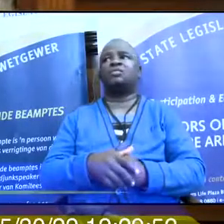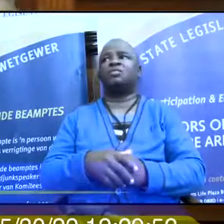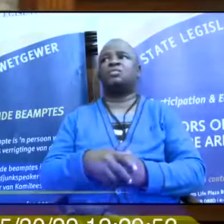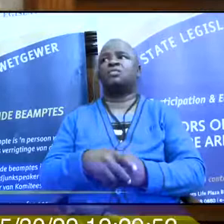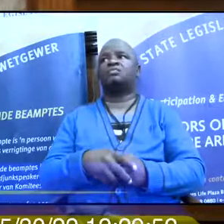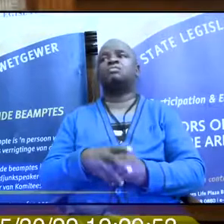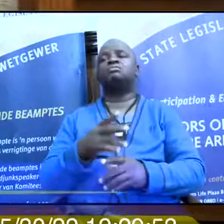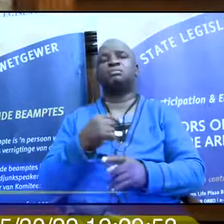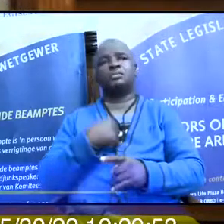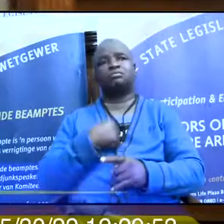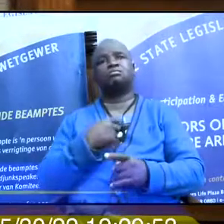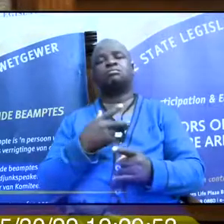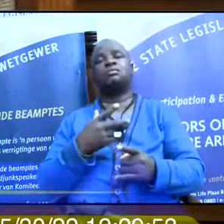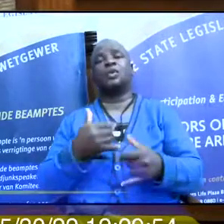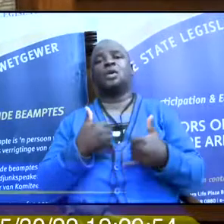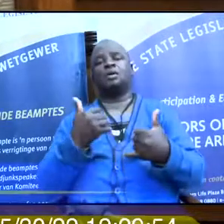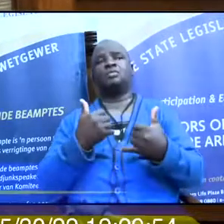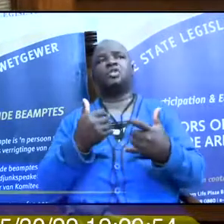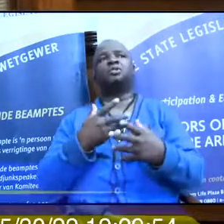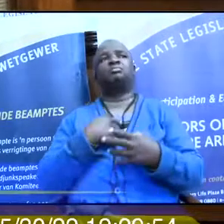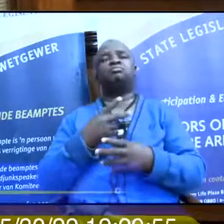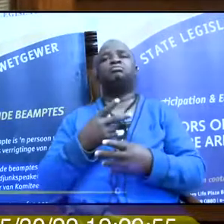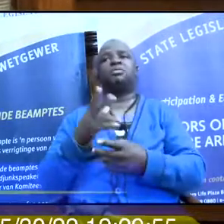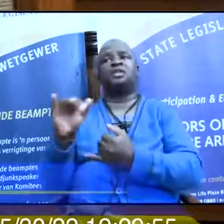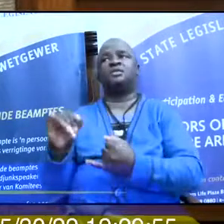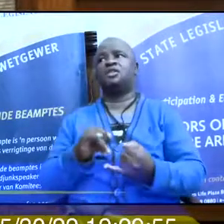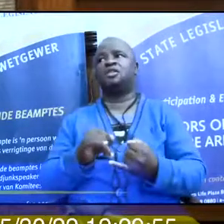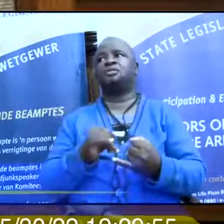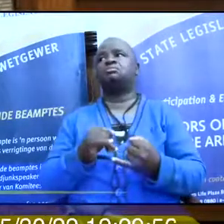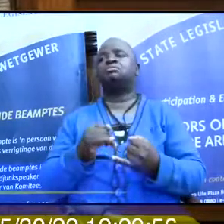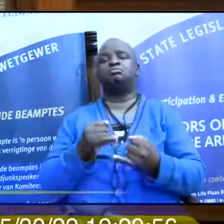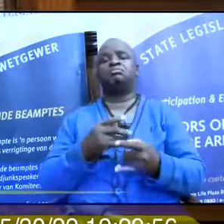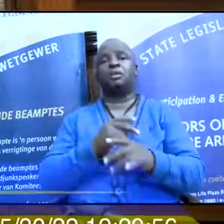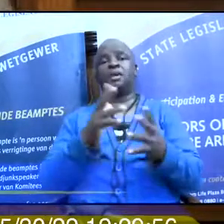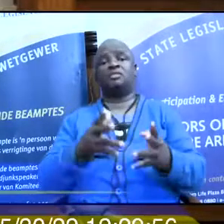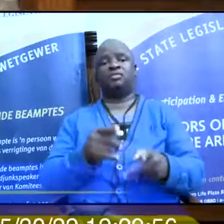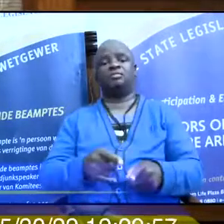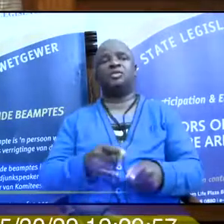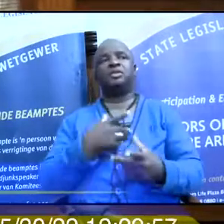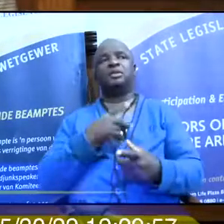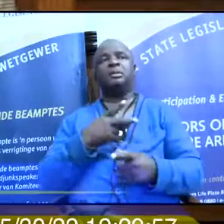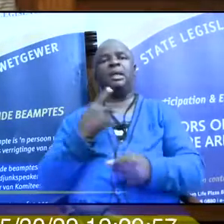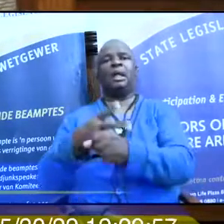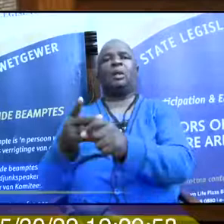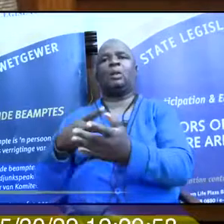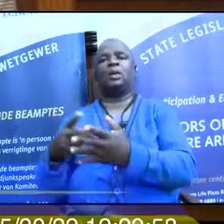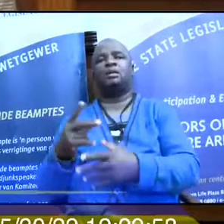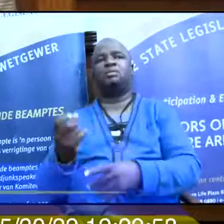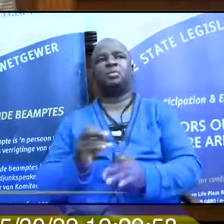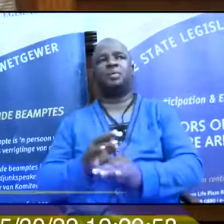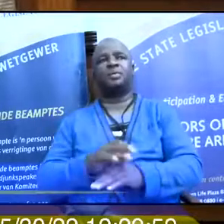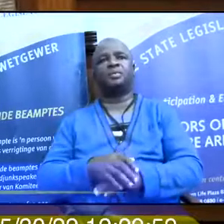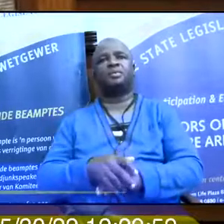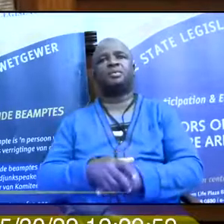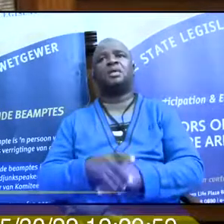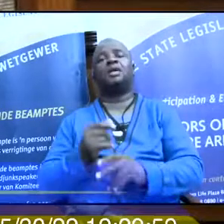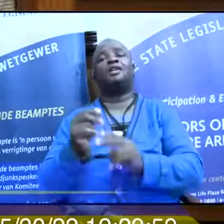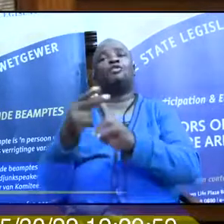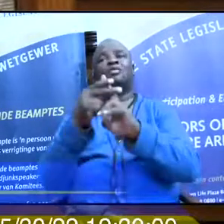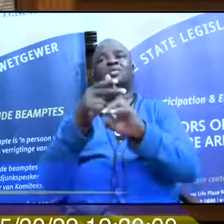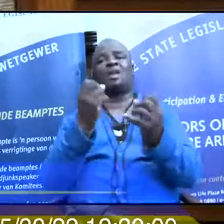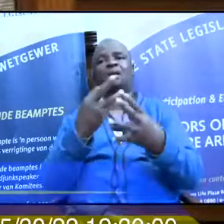fact that we have been invited in this kind of a platform which is very rare that we have this kind of platform as unions or as a